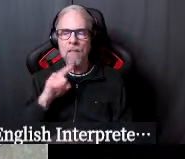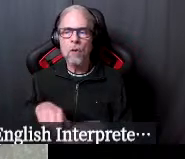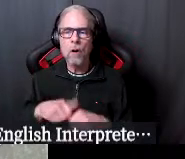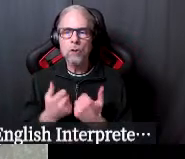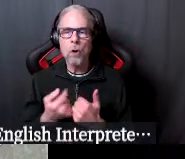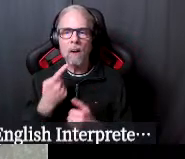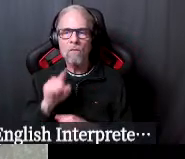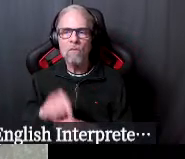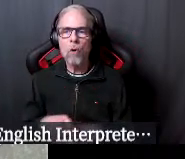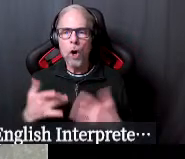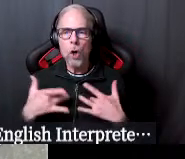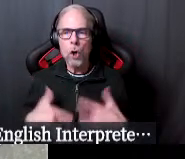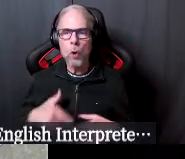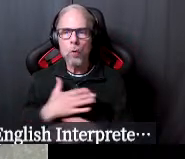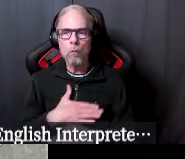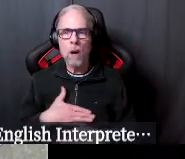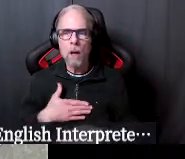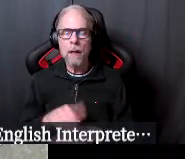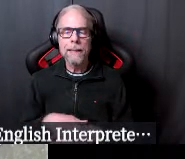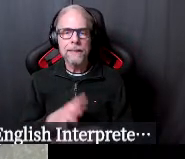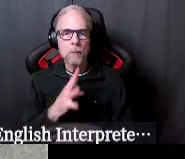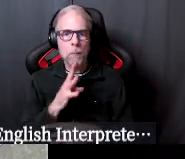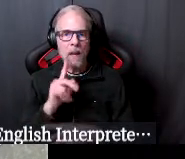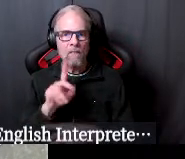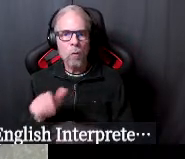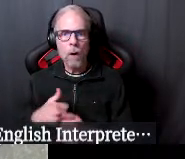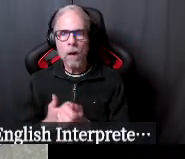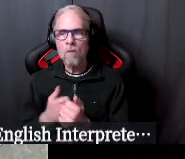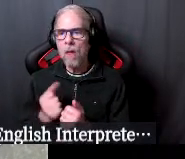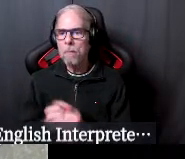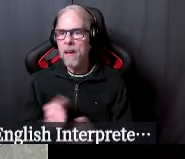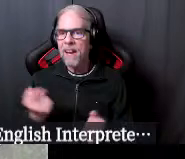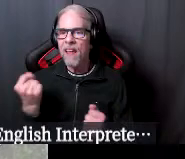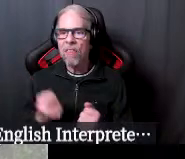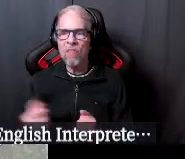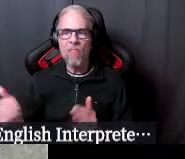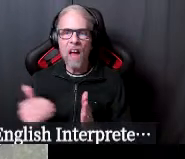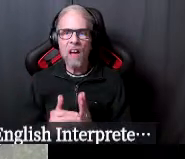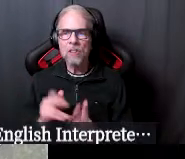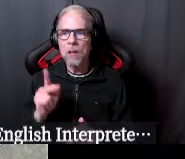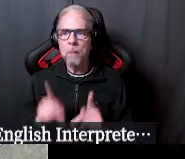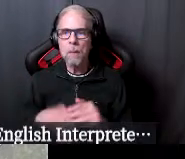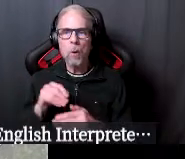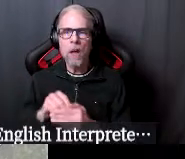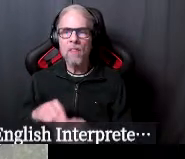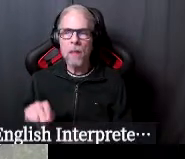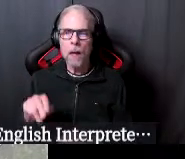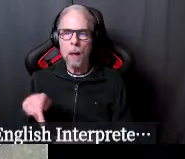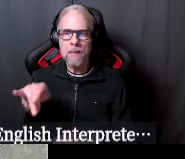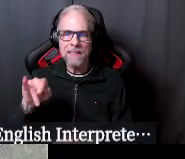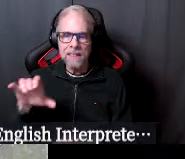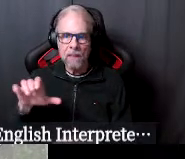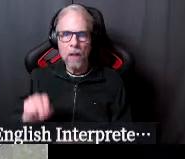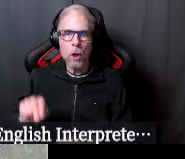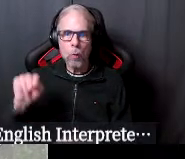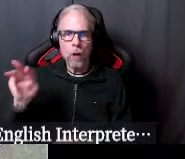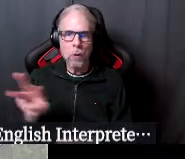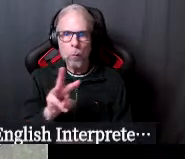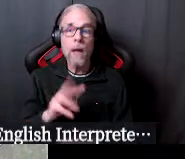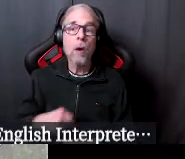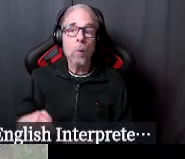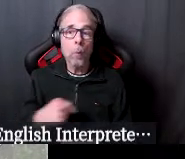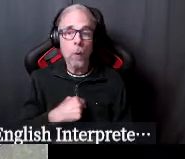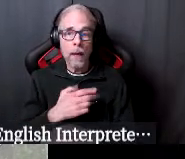Recreation, speaking on behalf of thousands of members in the Pacific Northwest. And we do appreciate